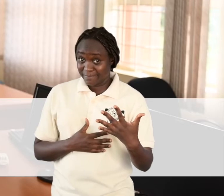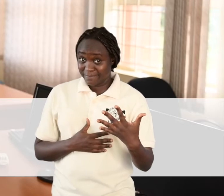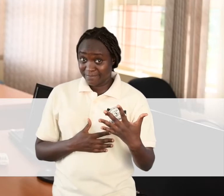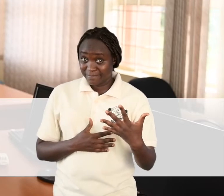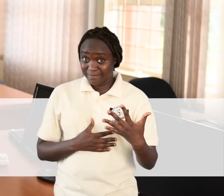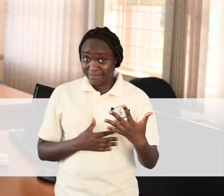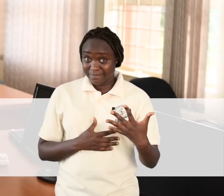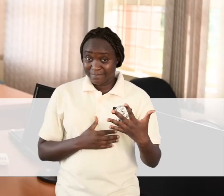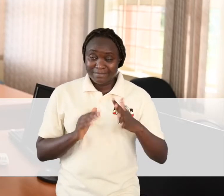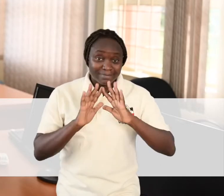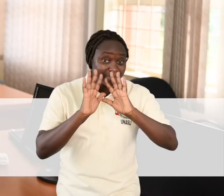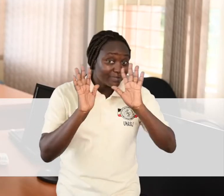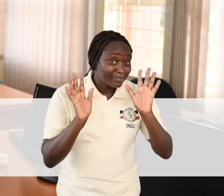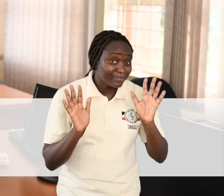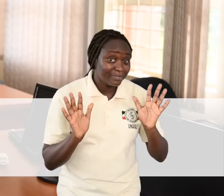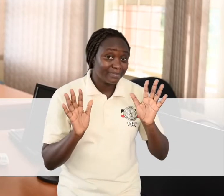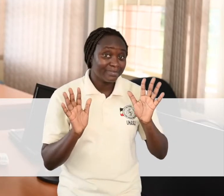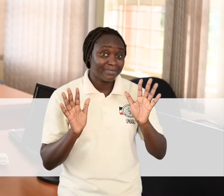Hoping that we are together.